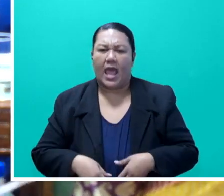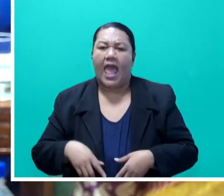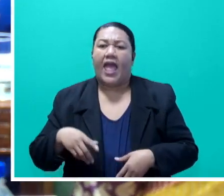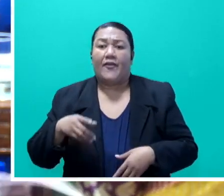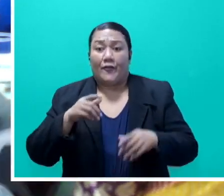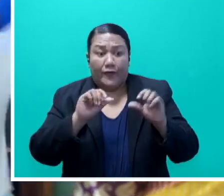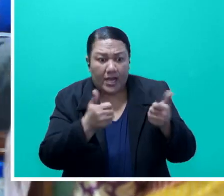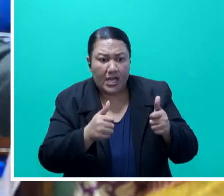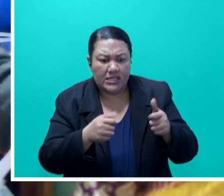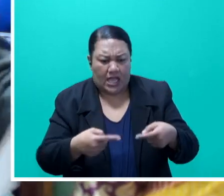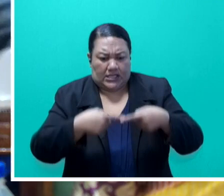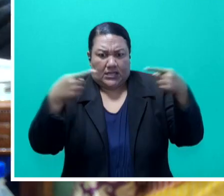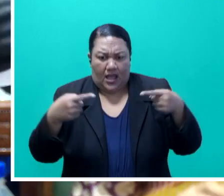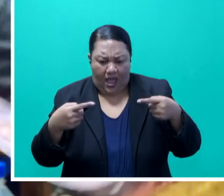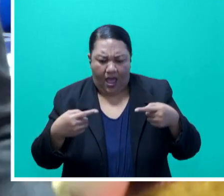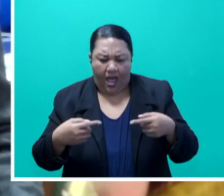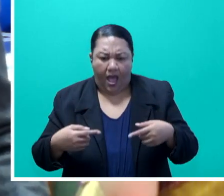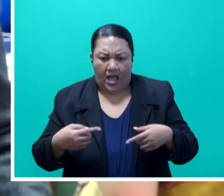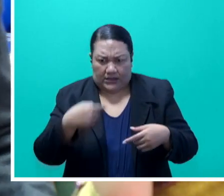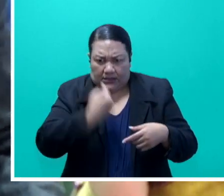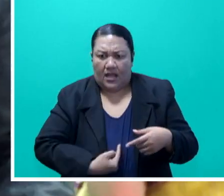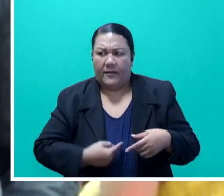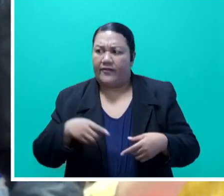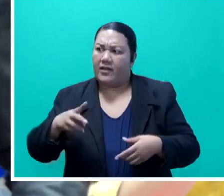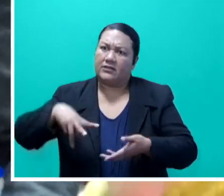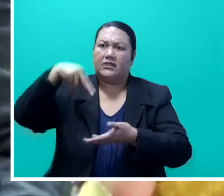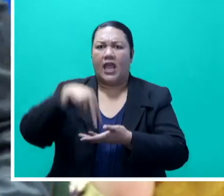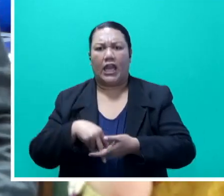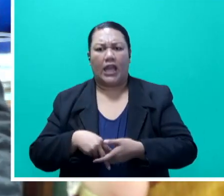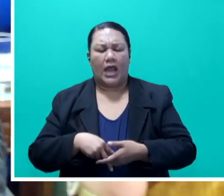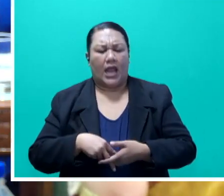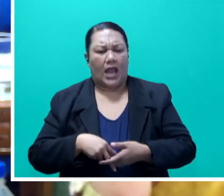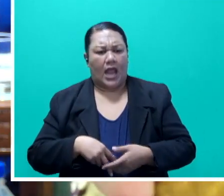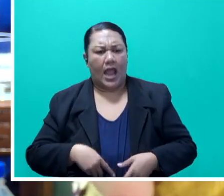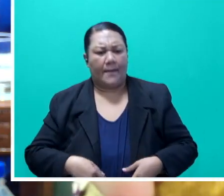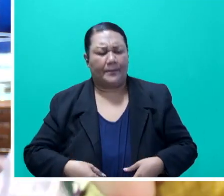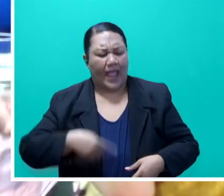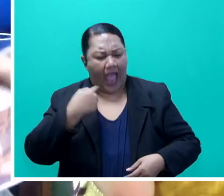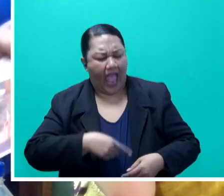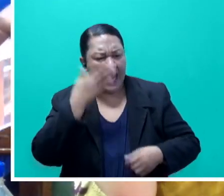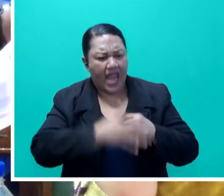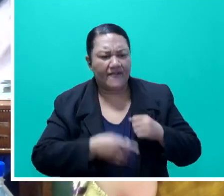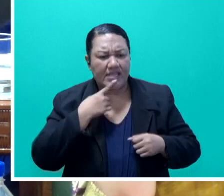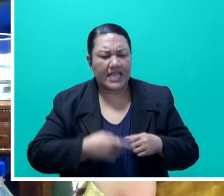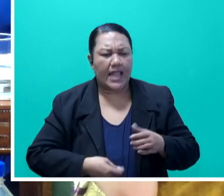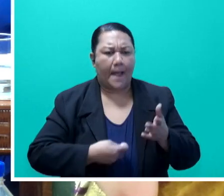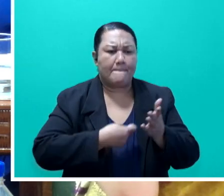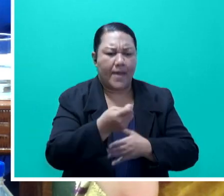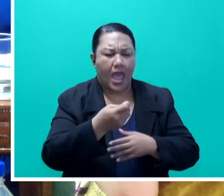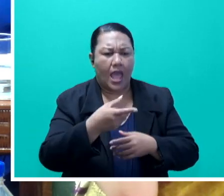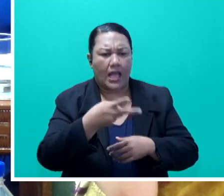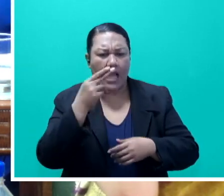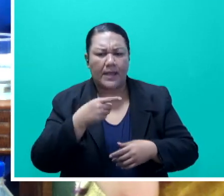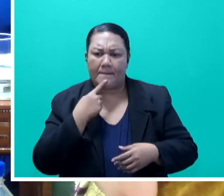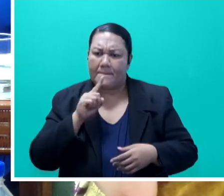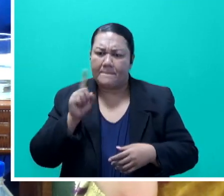reduced FNPF. When he is saying, take it off completely. When he says, and I never said that you should have a pay cut, over here he says, cut civil